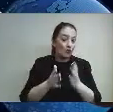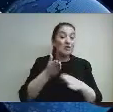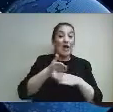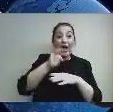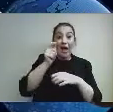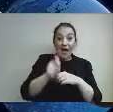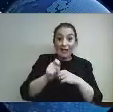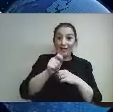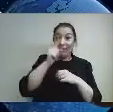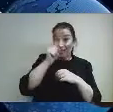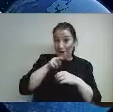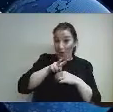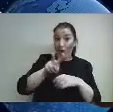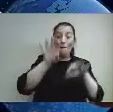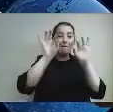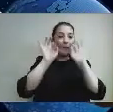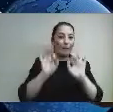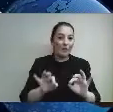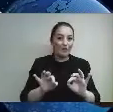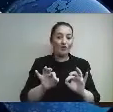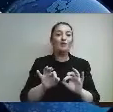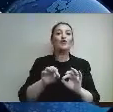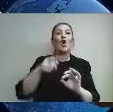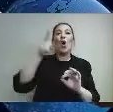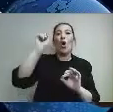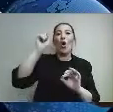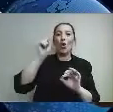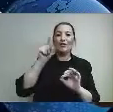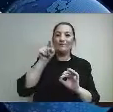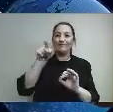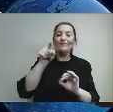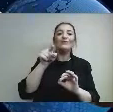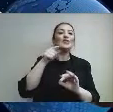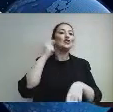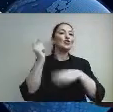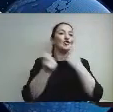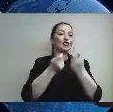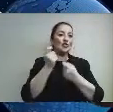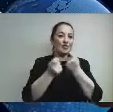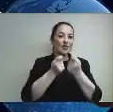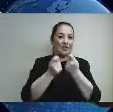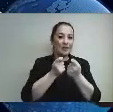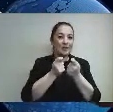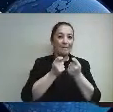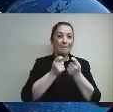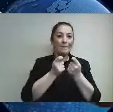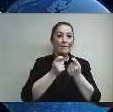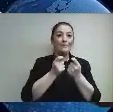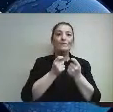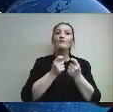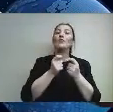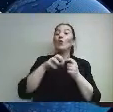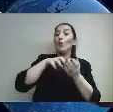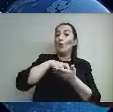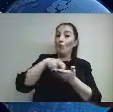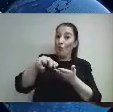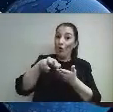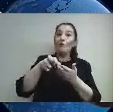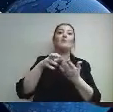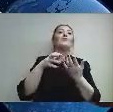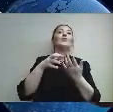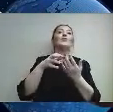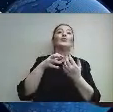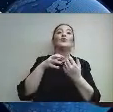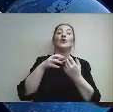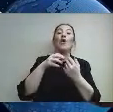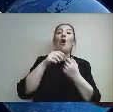set out, actually, there were many documents, as our professor stated here. I remember